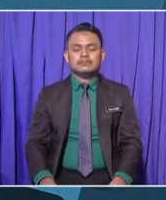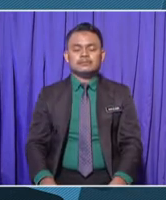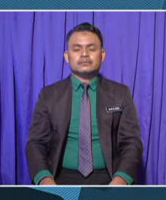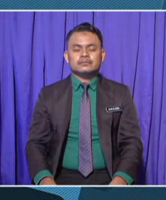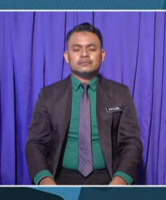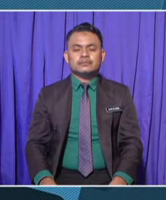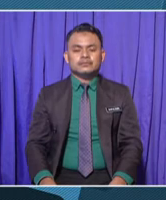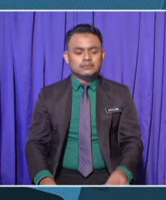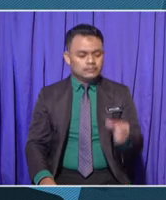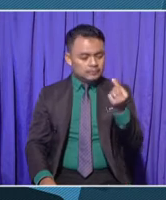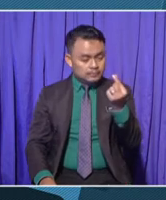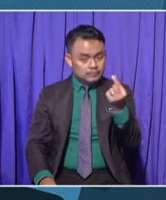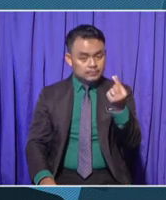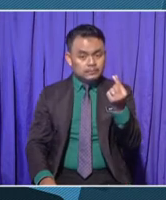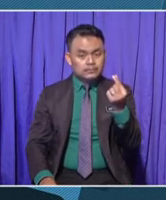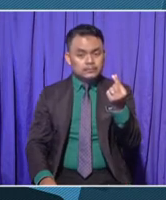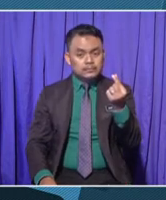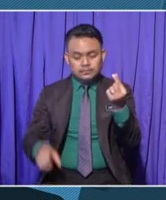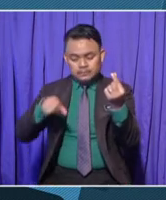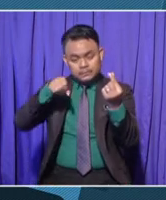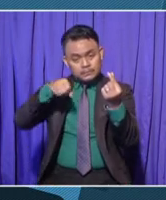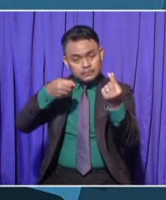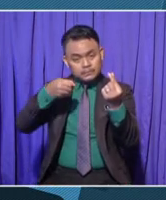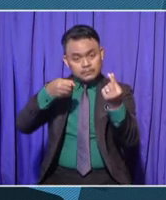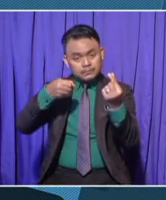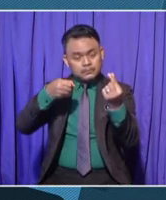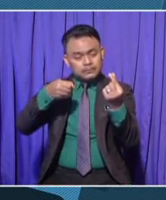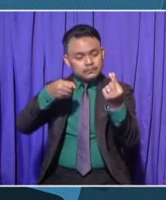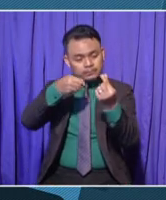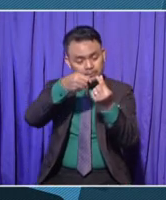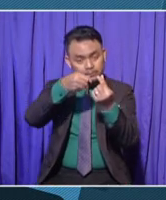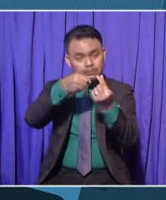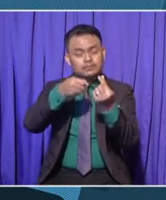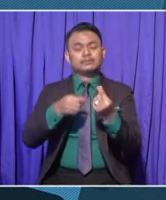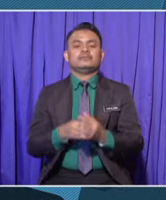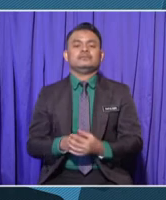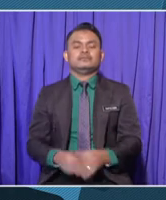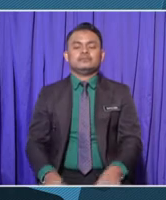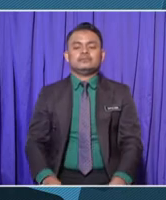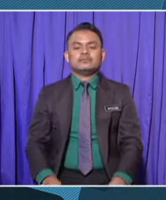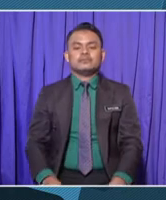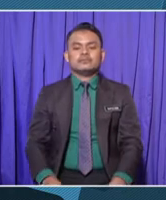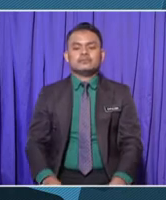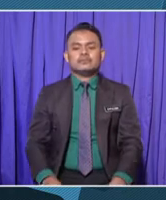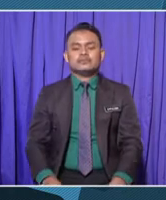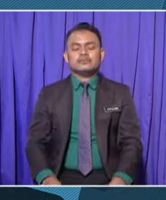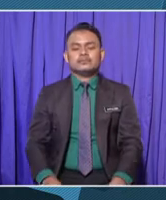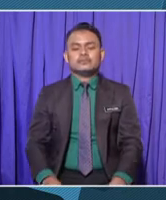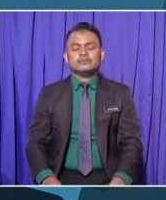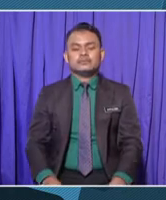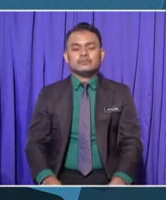The screw to be installed or fixed will be attached to the end of this